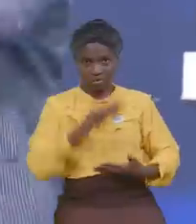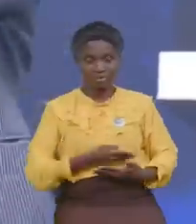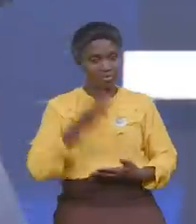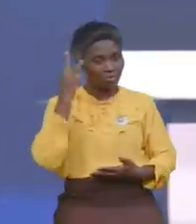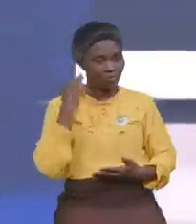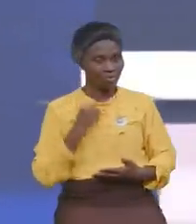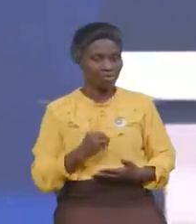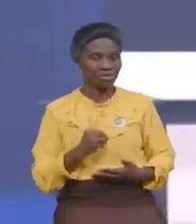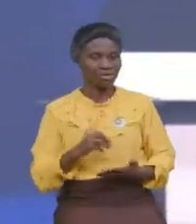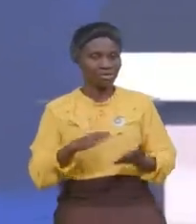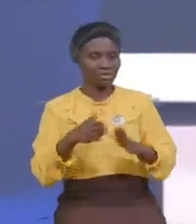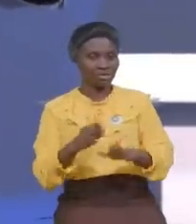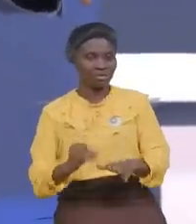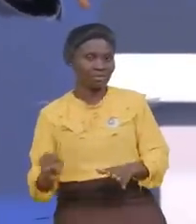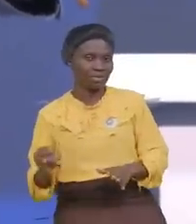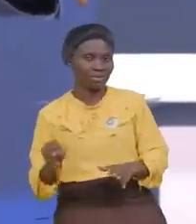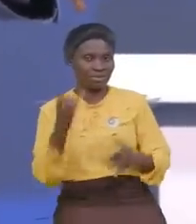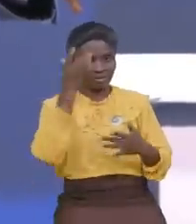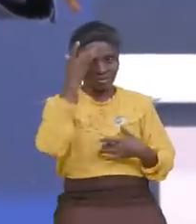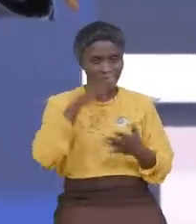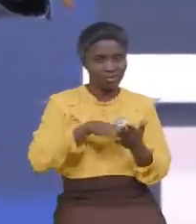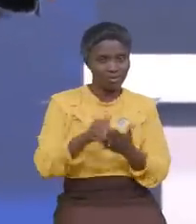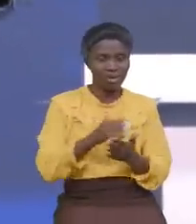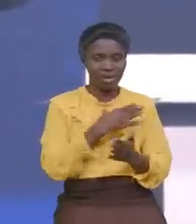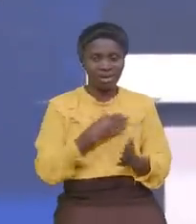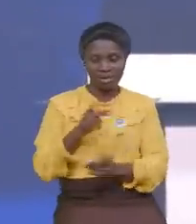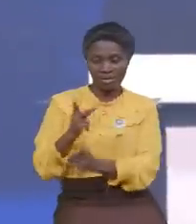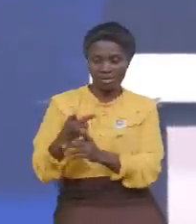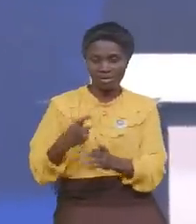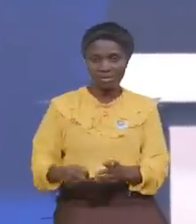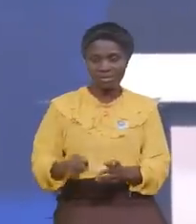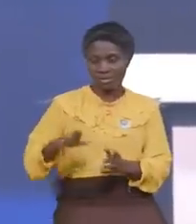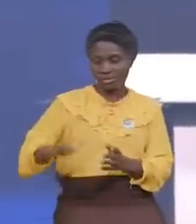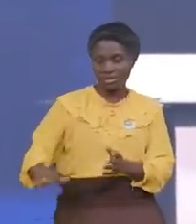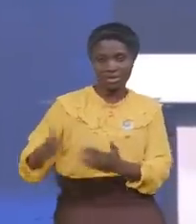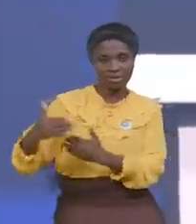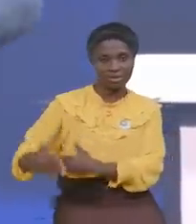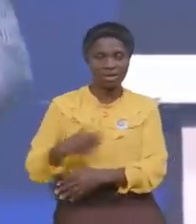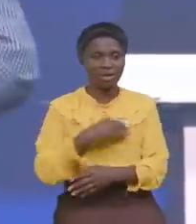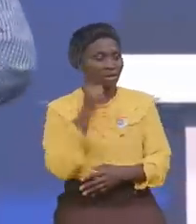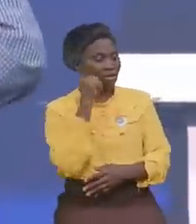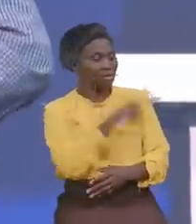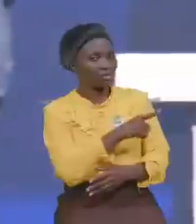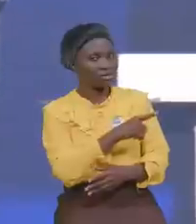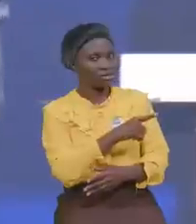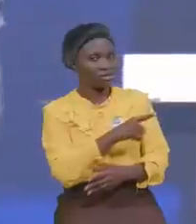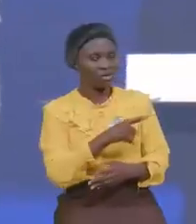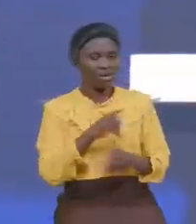And she threw the child aside. She cried a cry of sorrow.